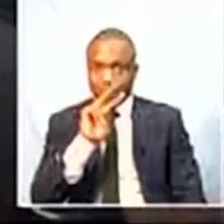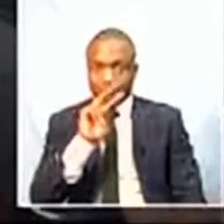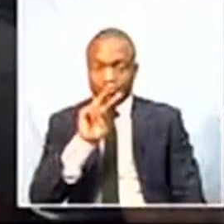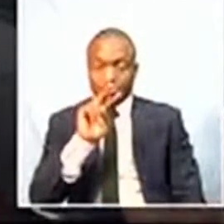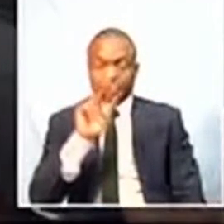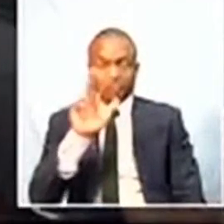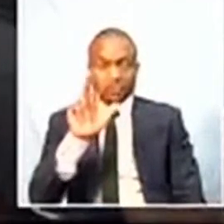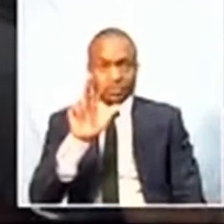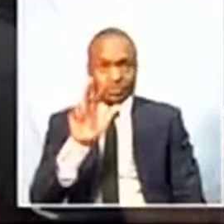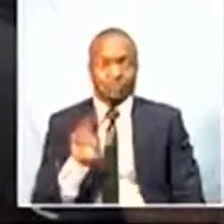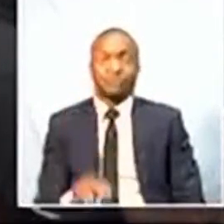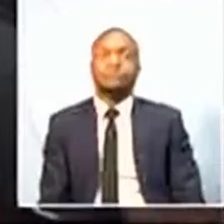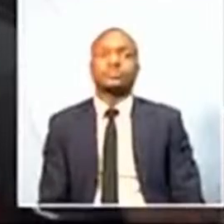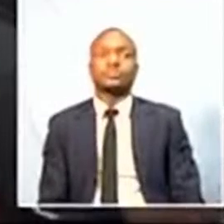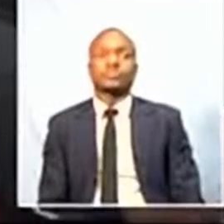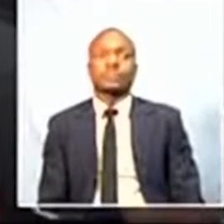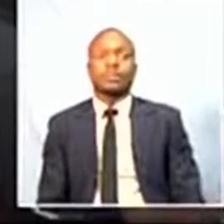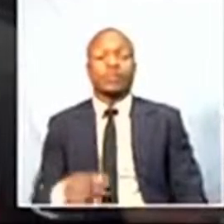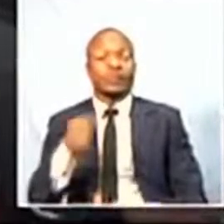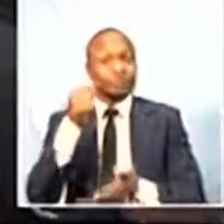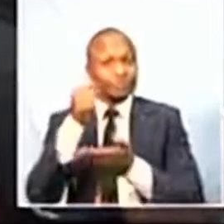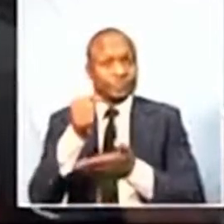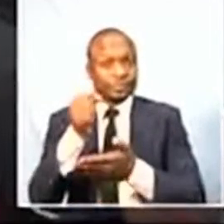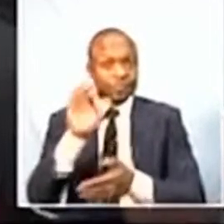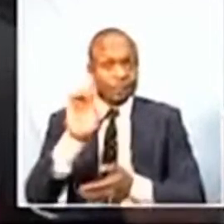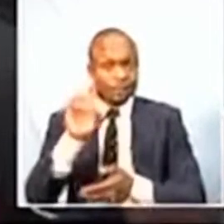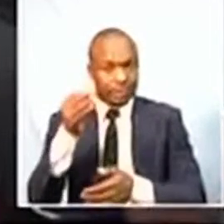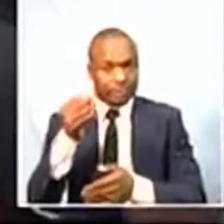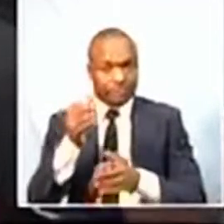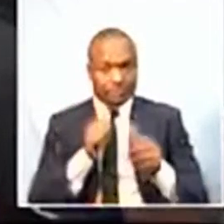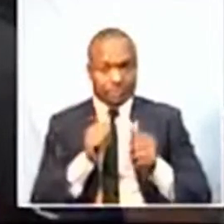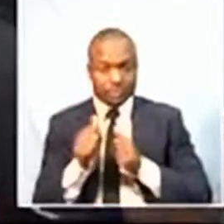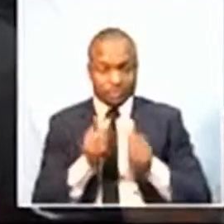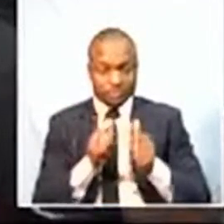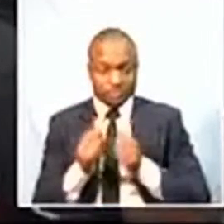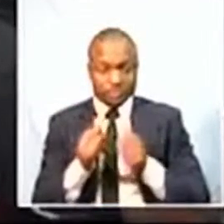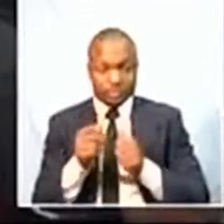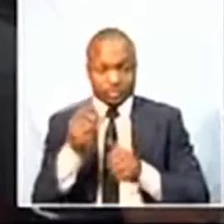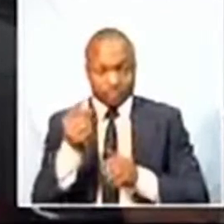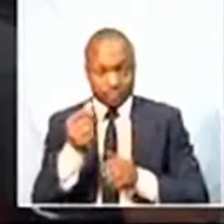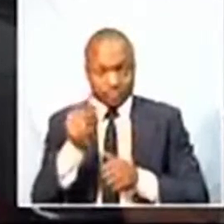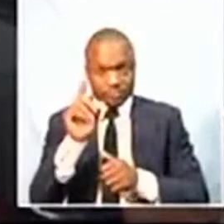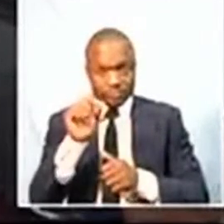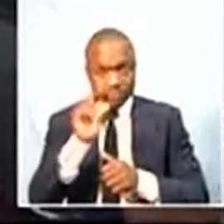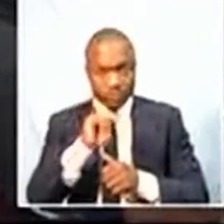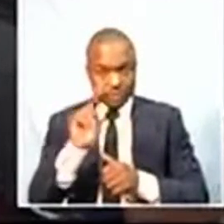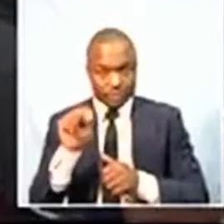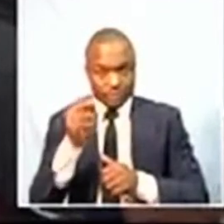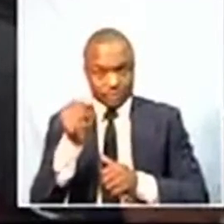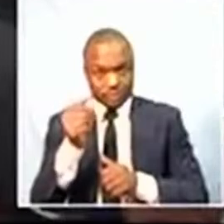2023. The budgeted CDF administrative cost for 2022 amount was